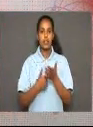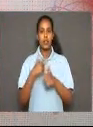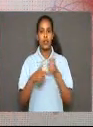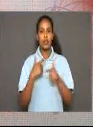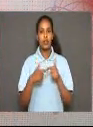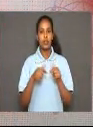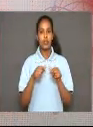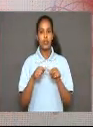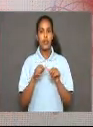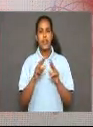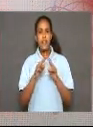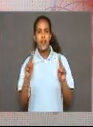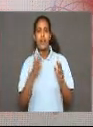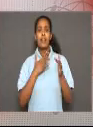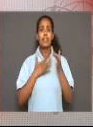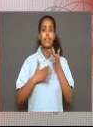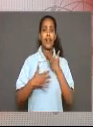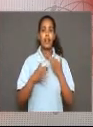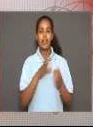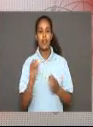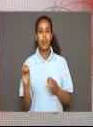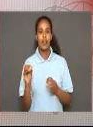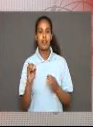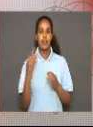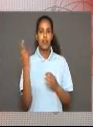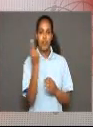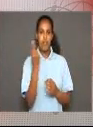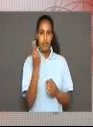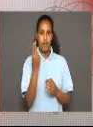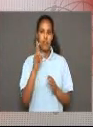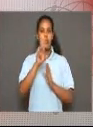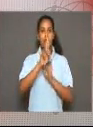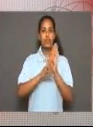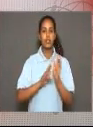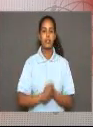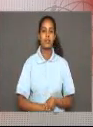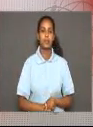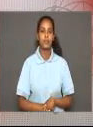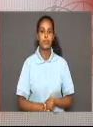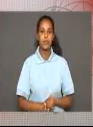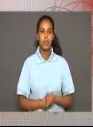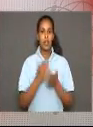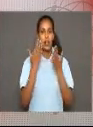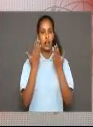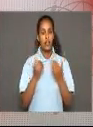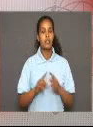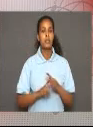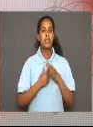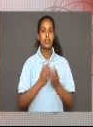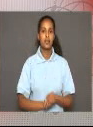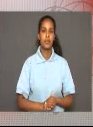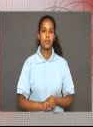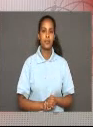going to be a very exciting and informative unit. Let us begin.